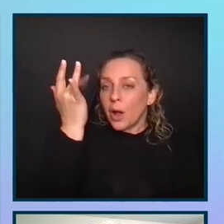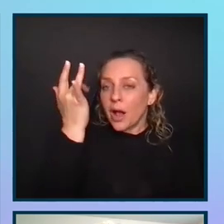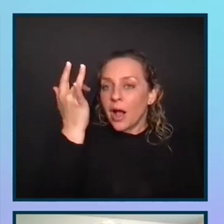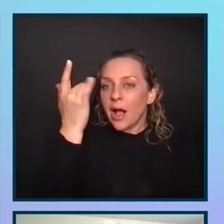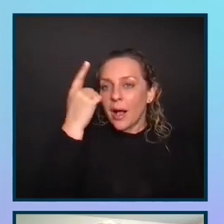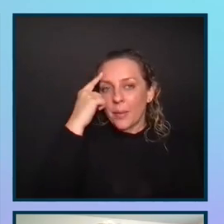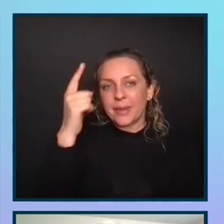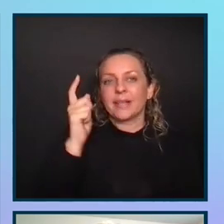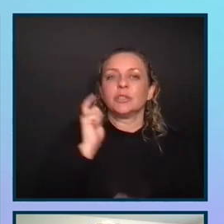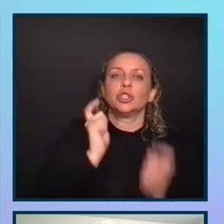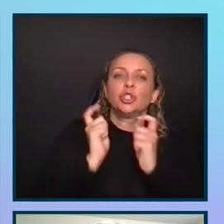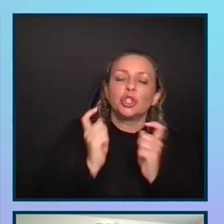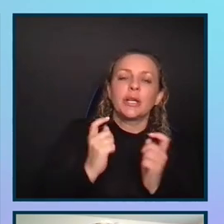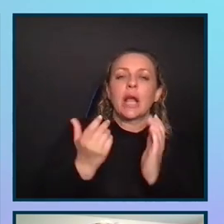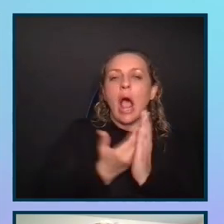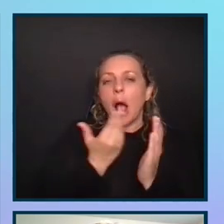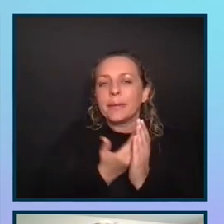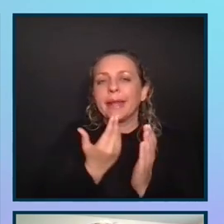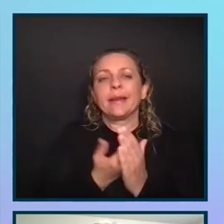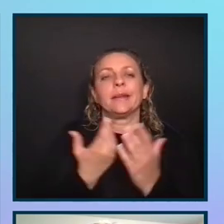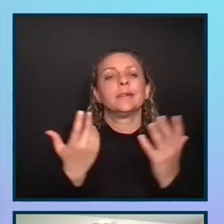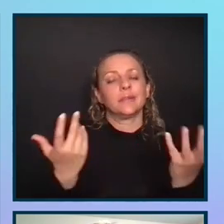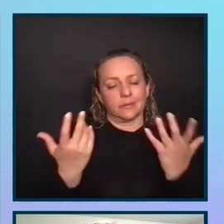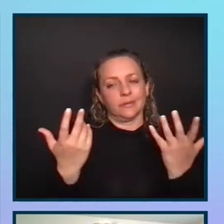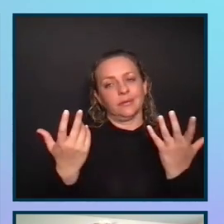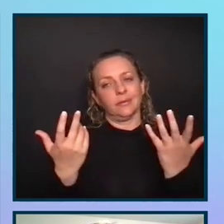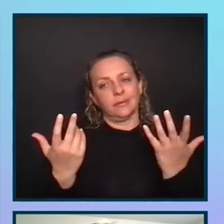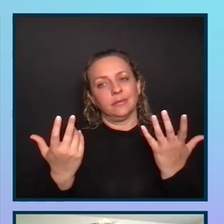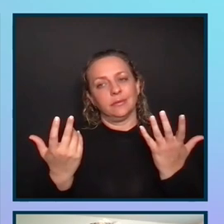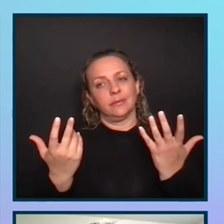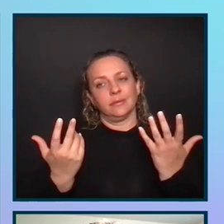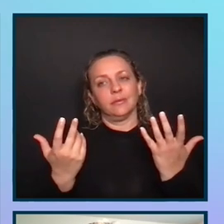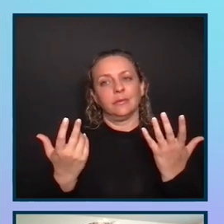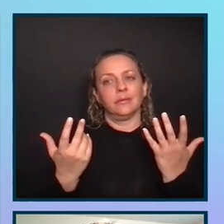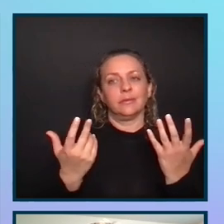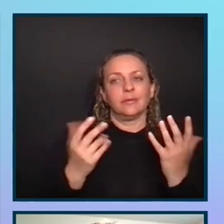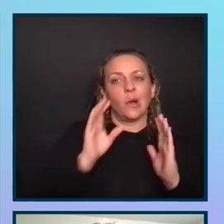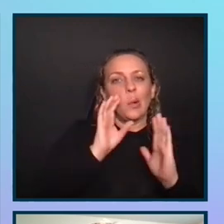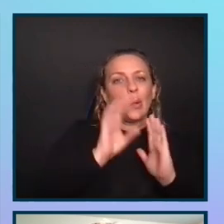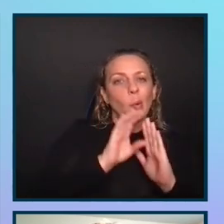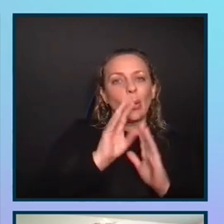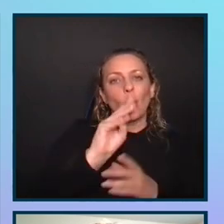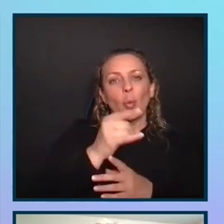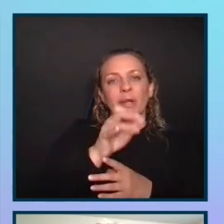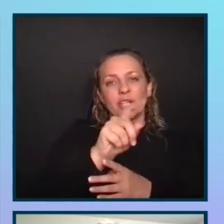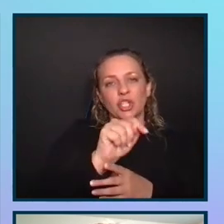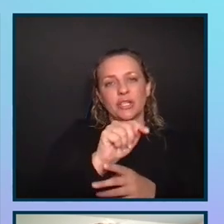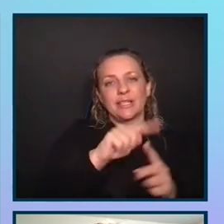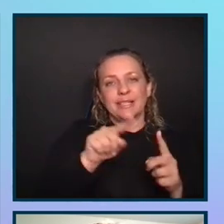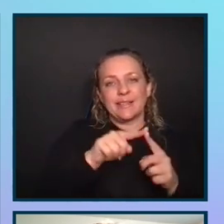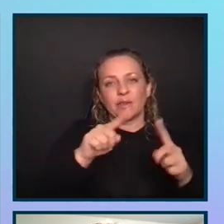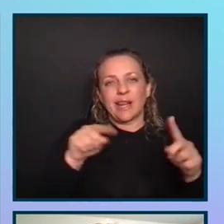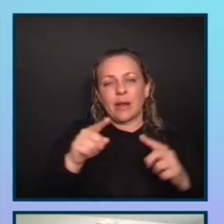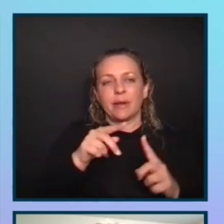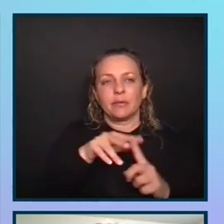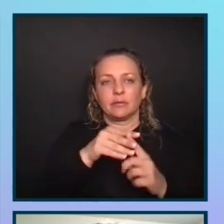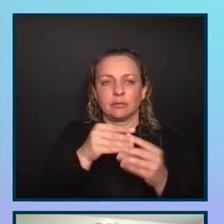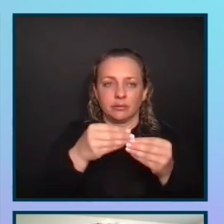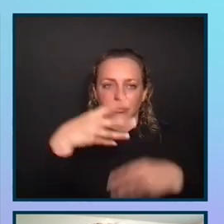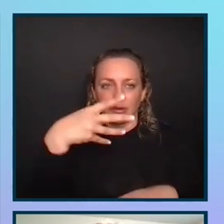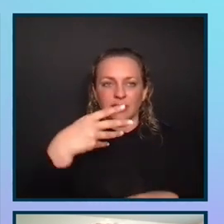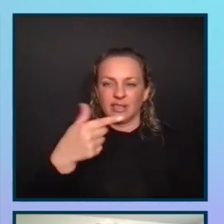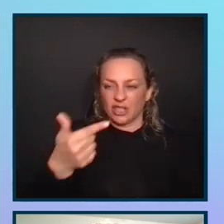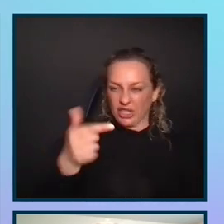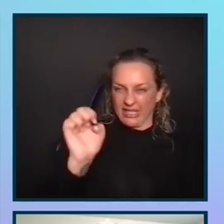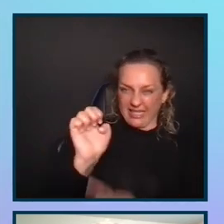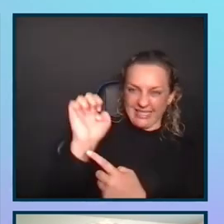are constantly changing, things are constantly updating, widgets are pulling in dynamic content. And it struck me so strange that a company like General